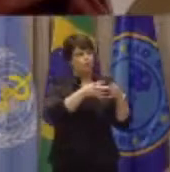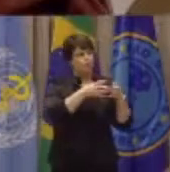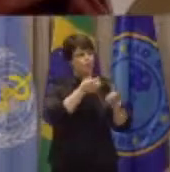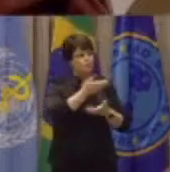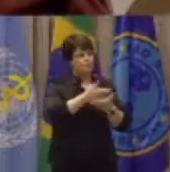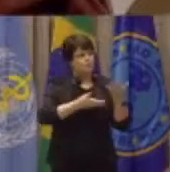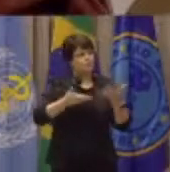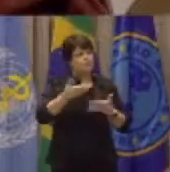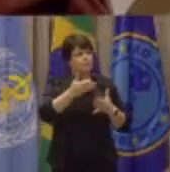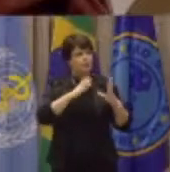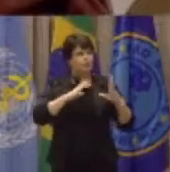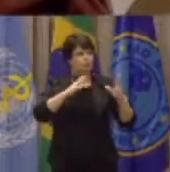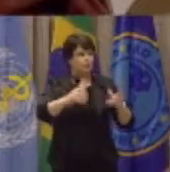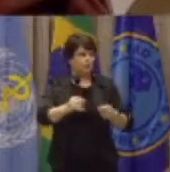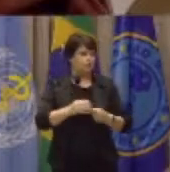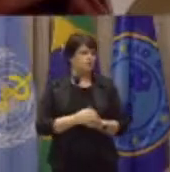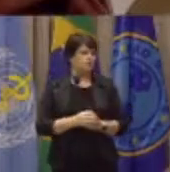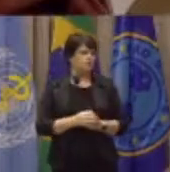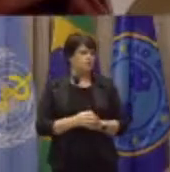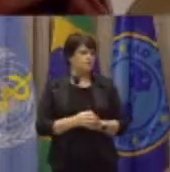with CONAS and CONASEM.